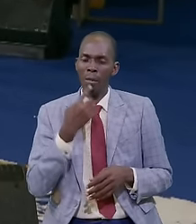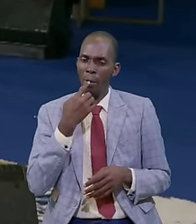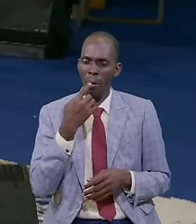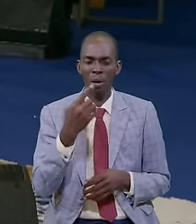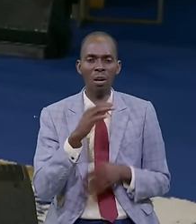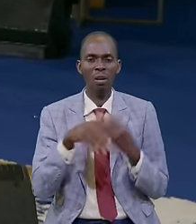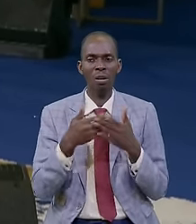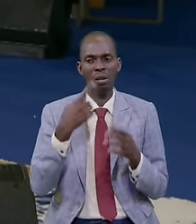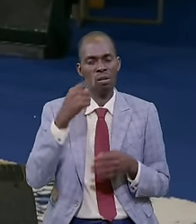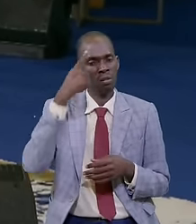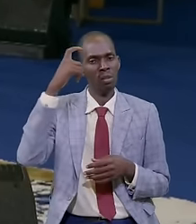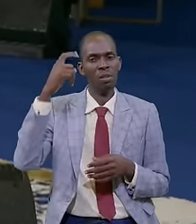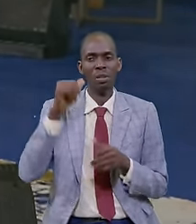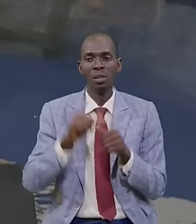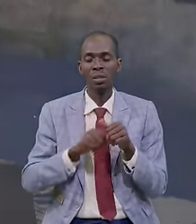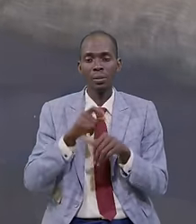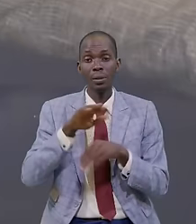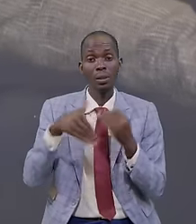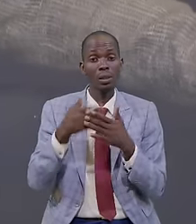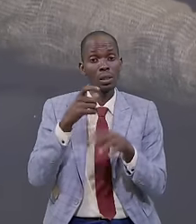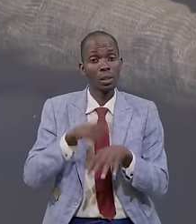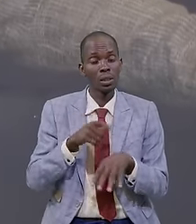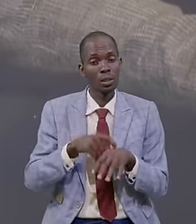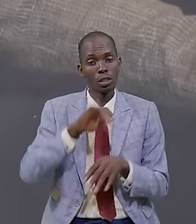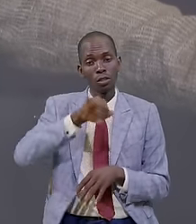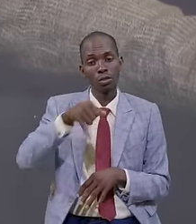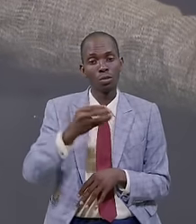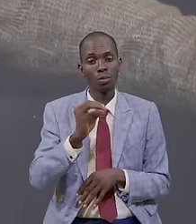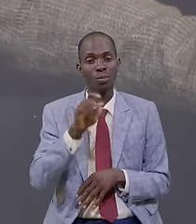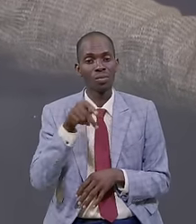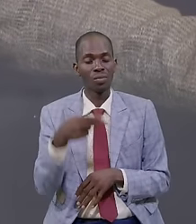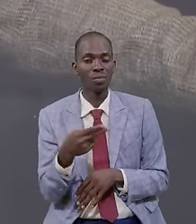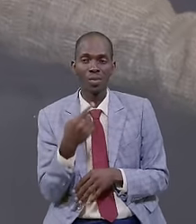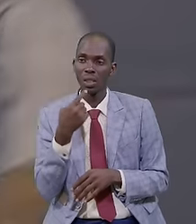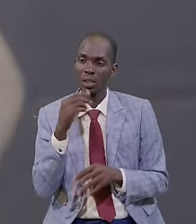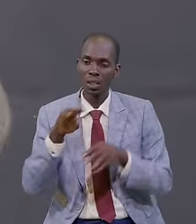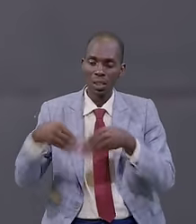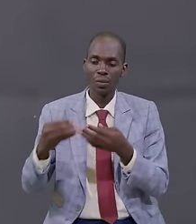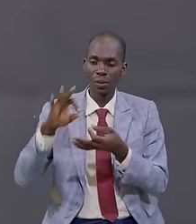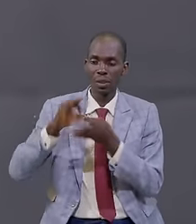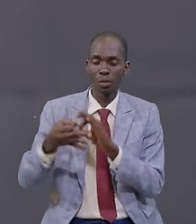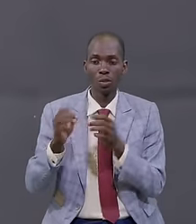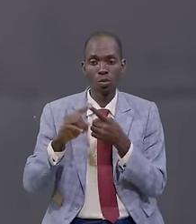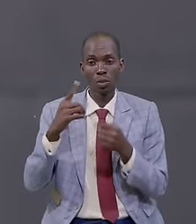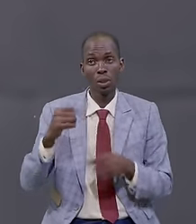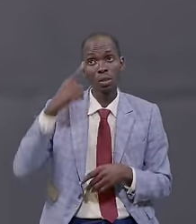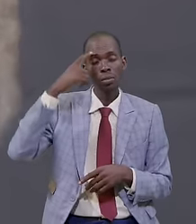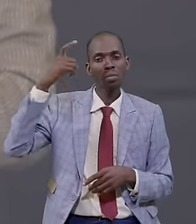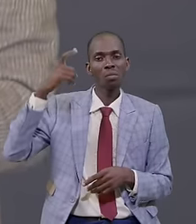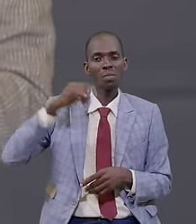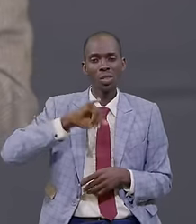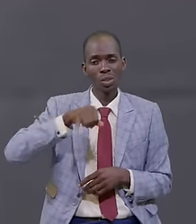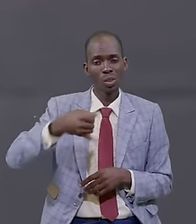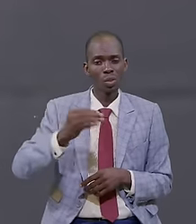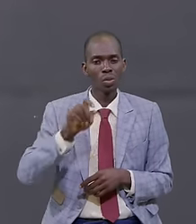he was telling the dream, Joseph was cool and calm. You can tell. You can tell when you